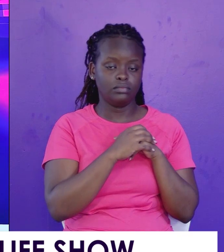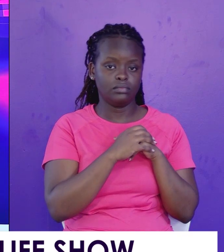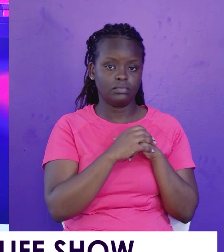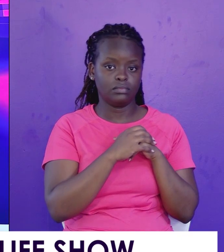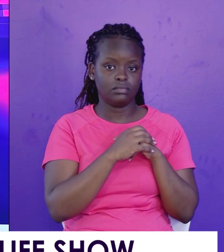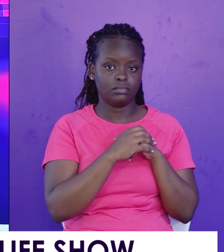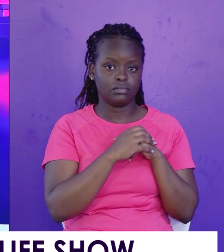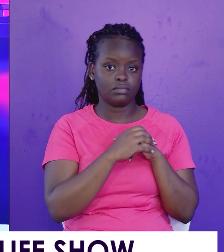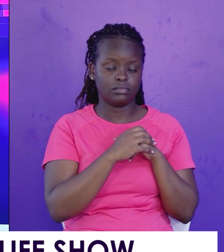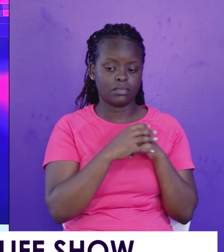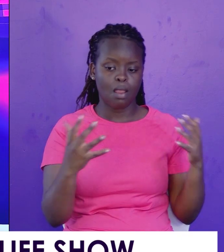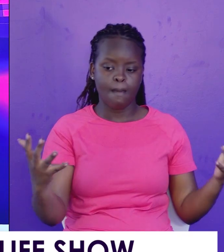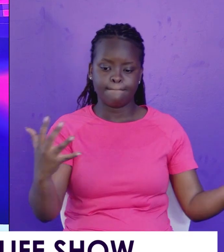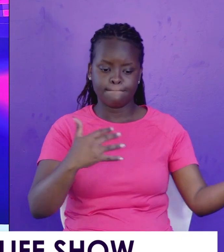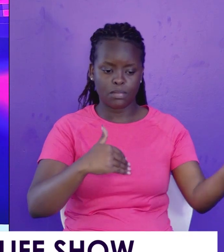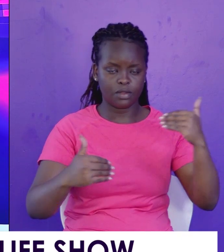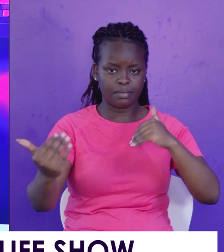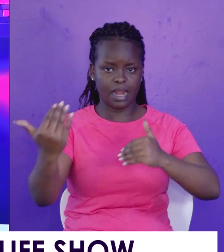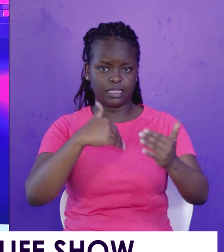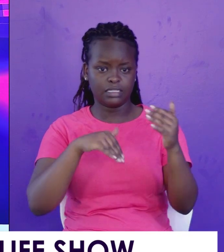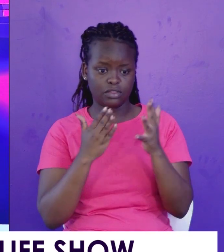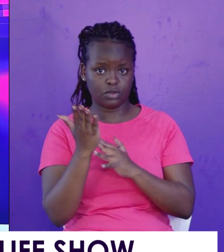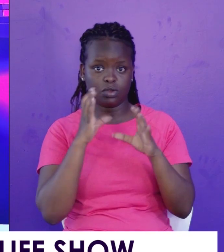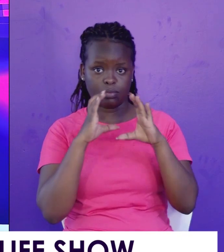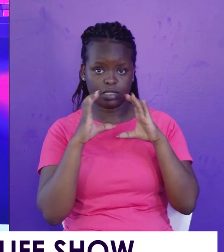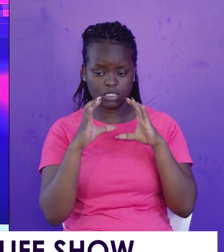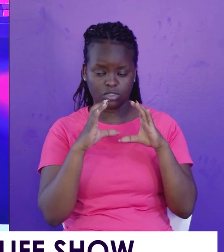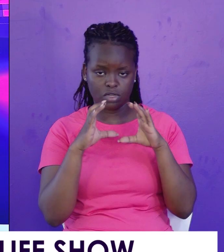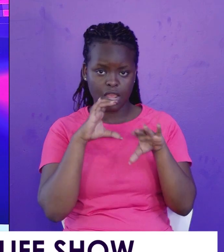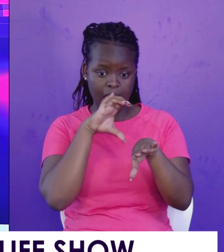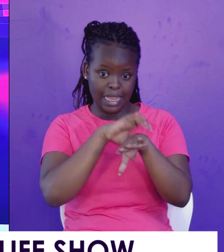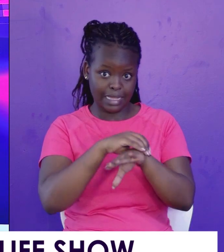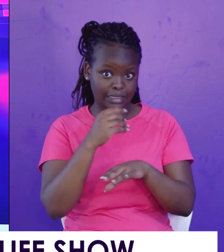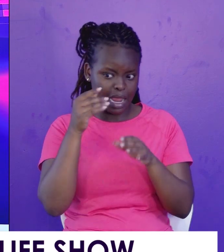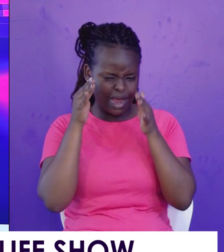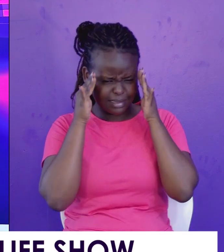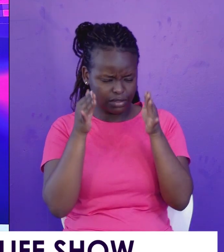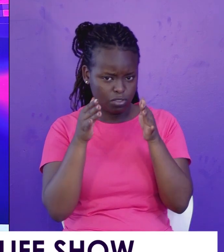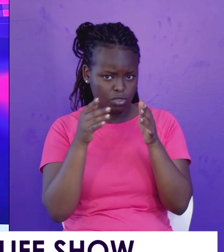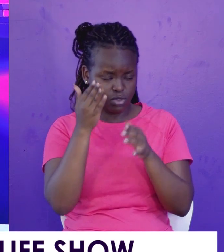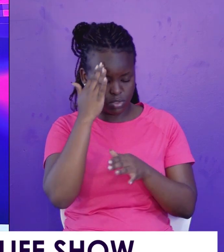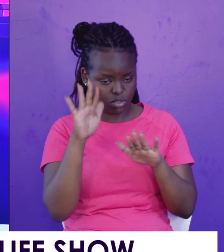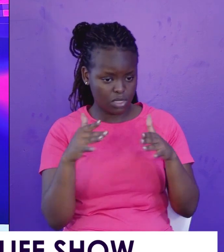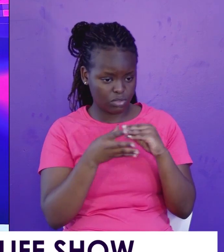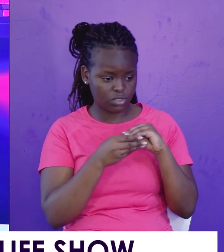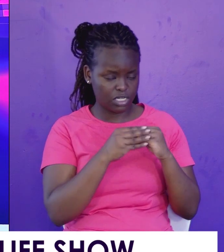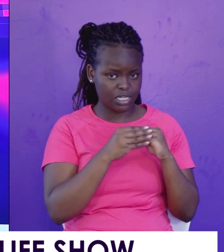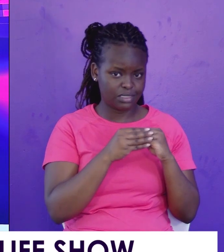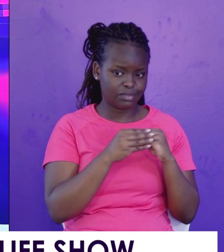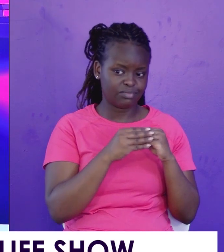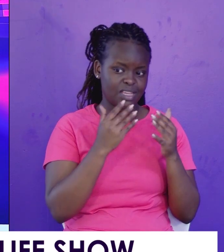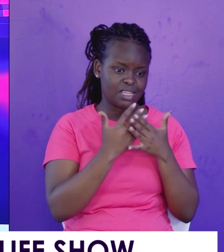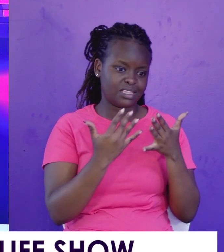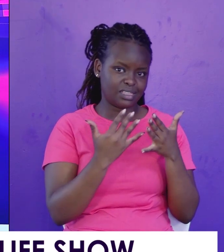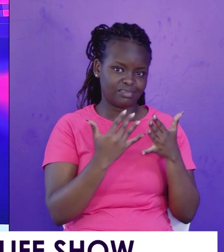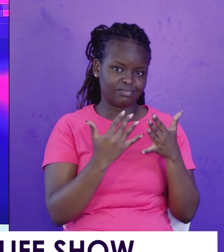mobilizing through communication. Catching the audience, the catching attention the audience, of because the you see, audience. He knows how to create the icebreaker that becomes